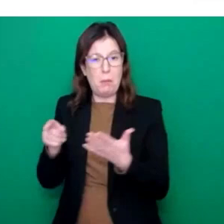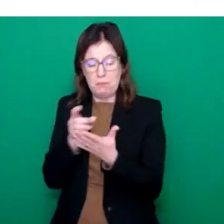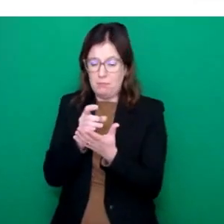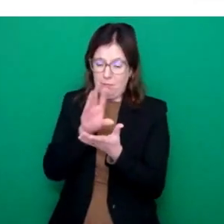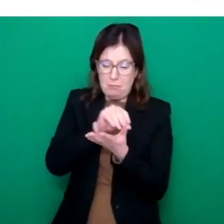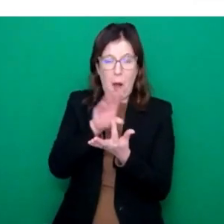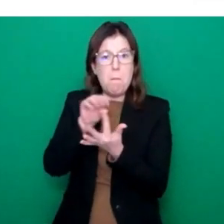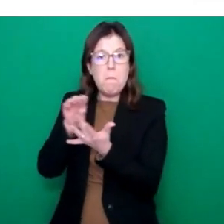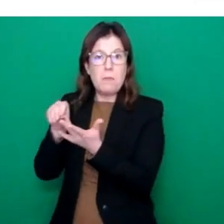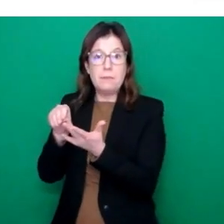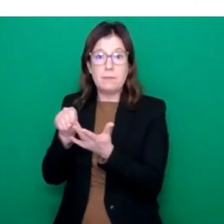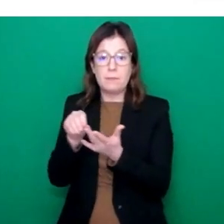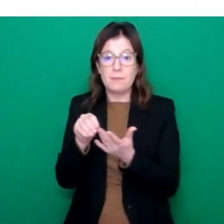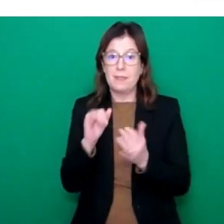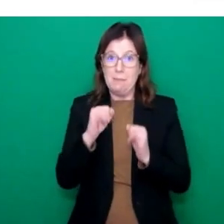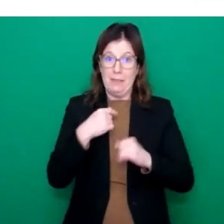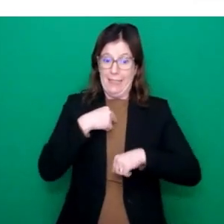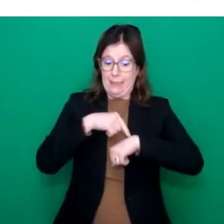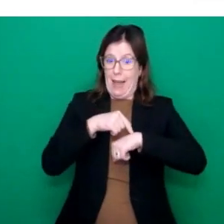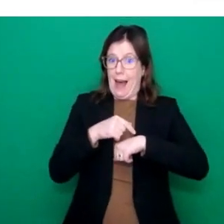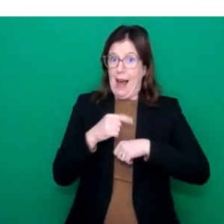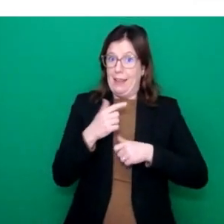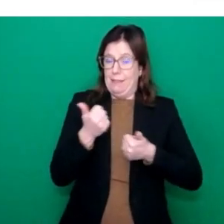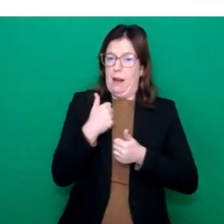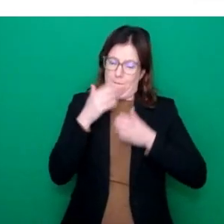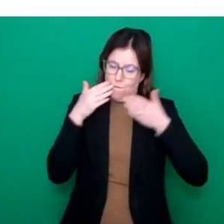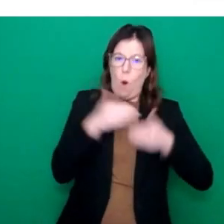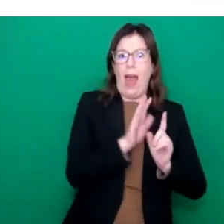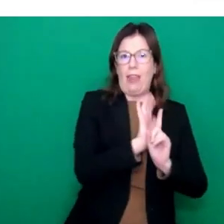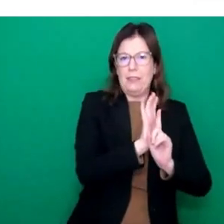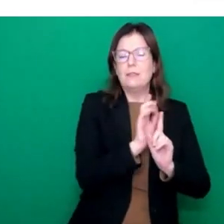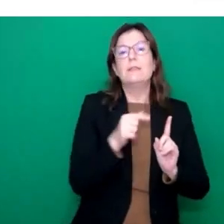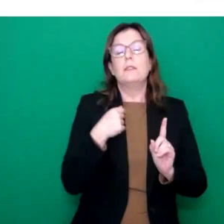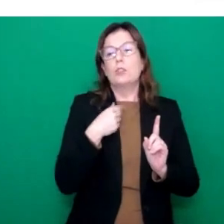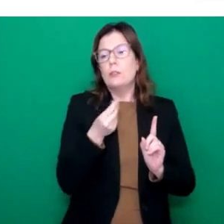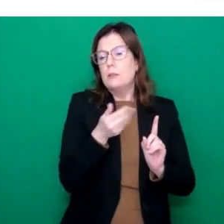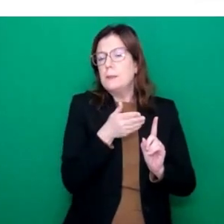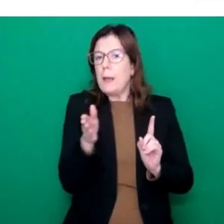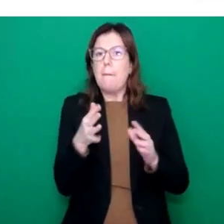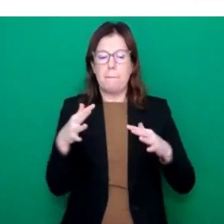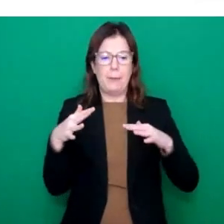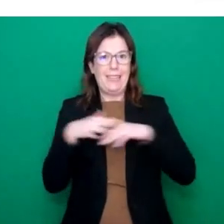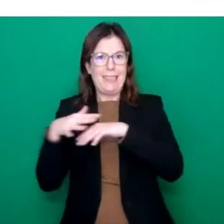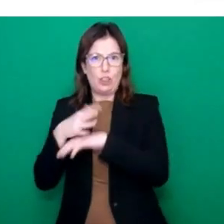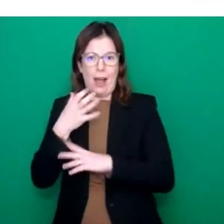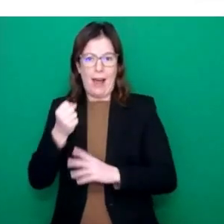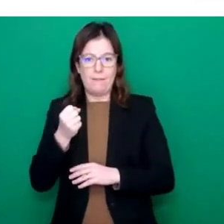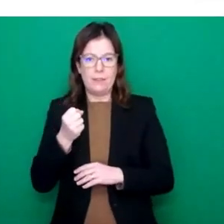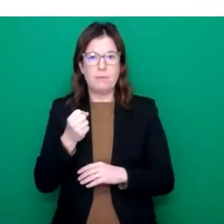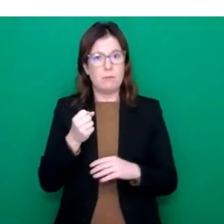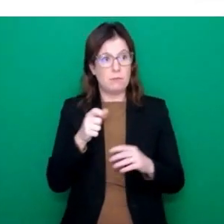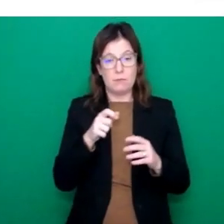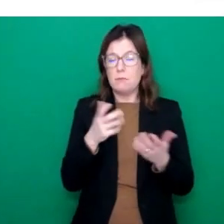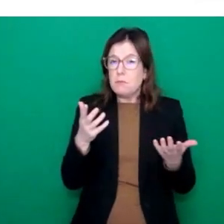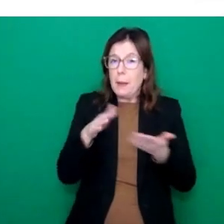limited time frame, I'm focusing on ethnicity and will refer to some intersections. Intersectionality refers